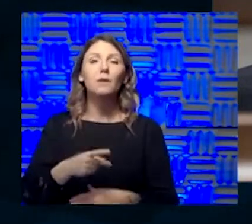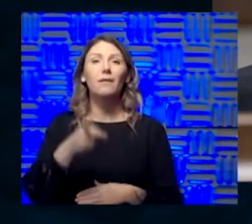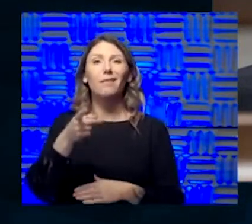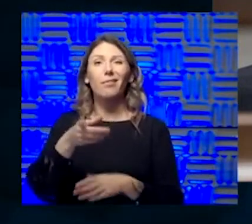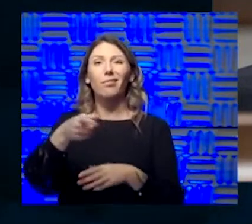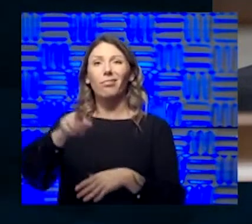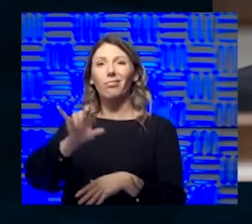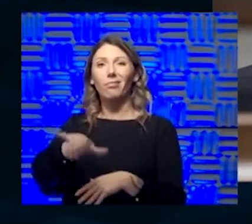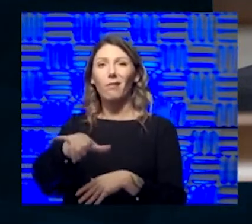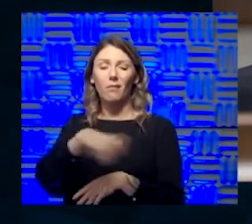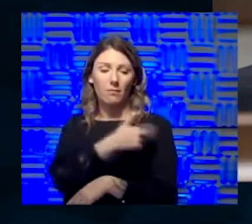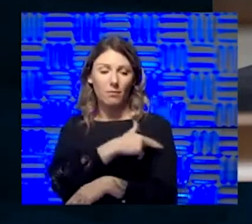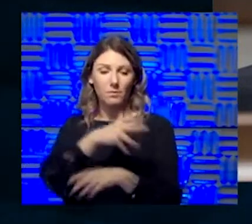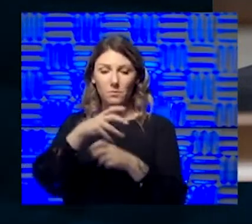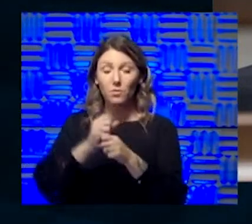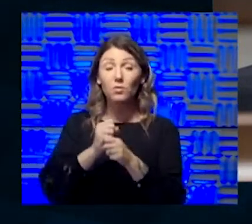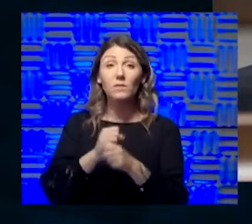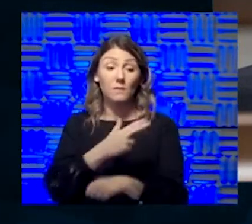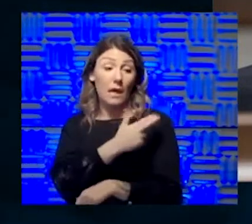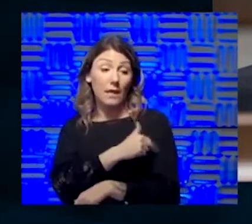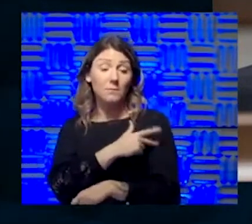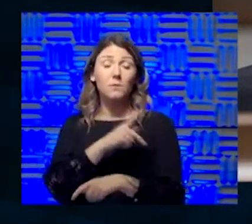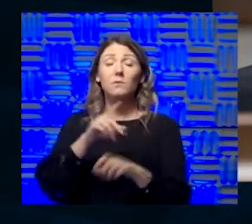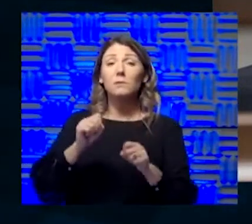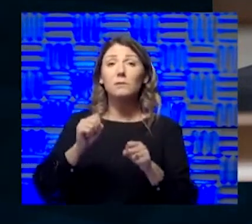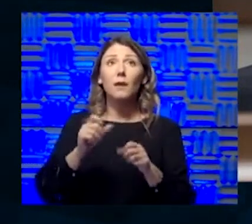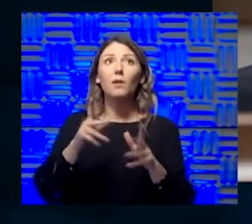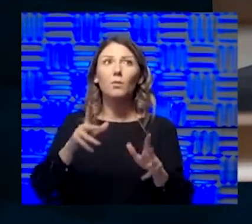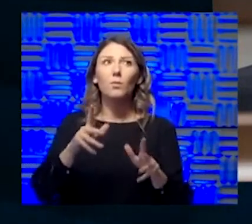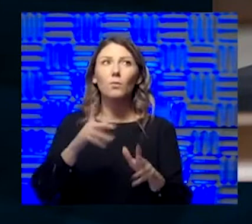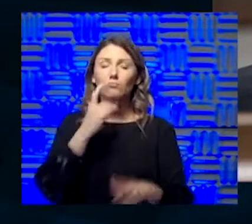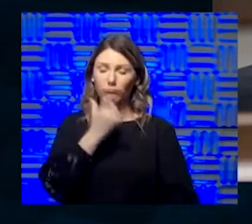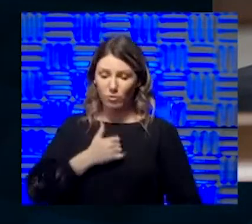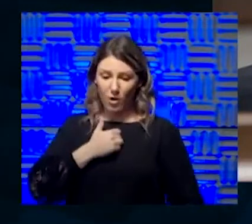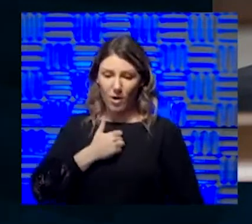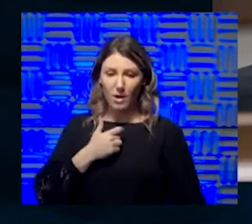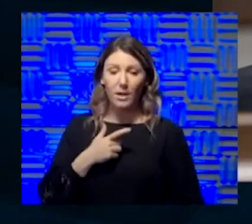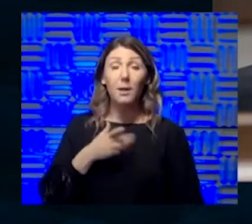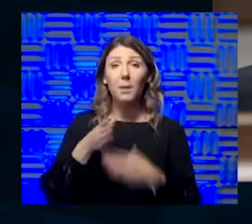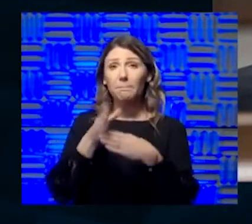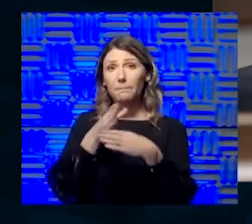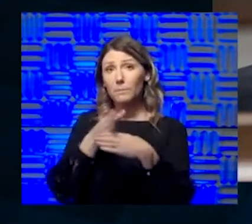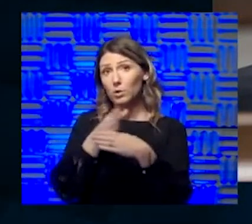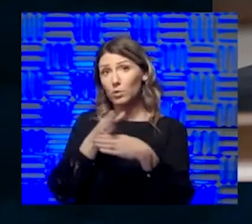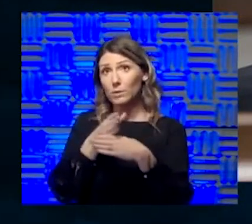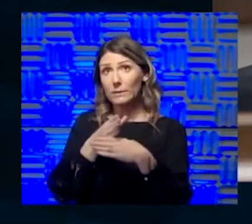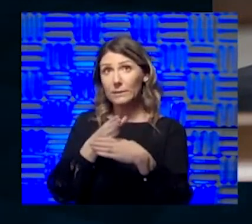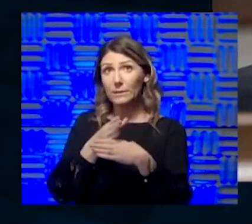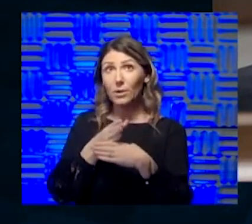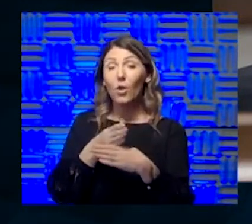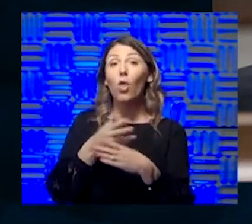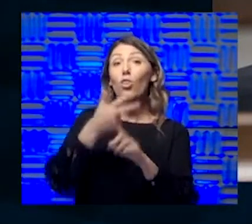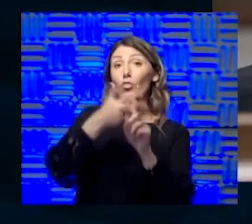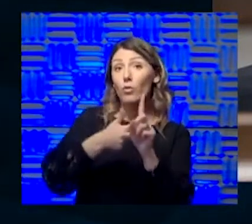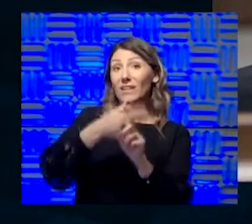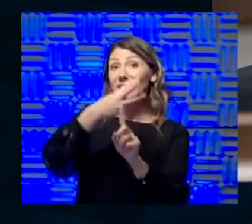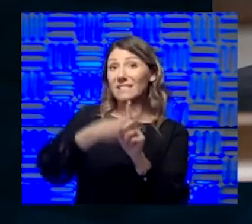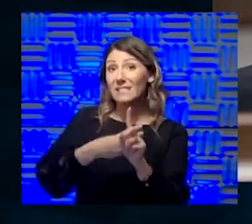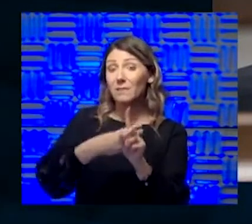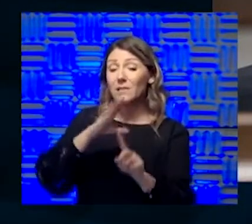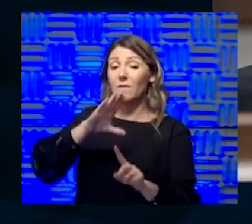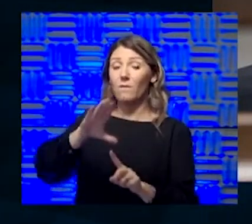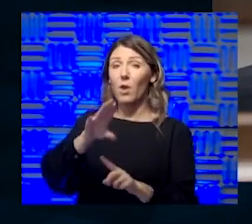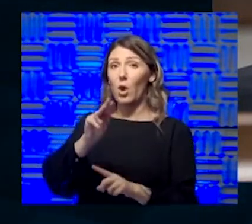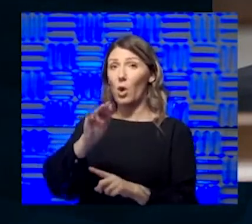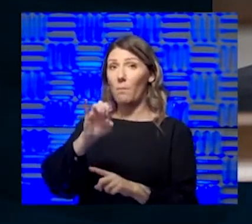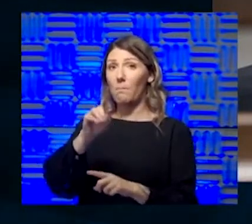addition to that, hospitals can receive they can receive between 3 and 6 months of their Medicare